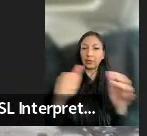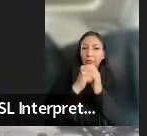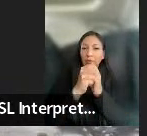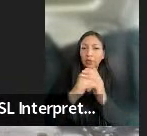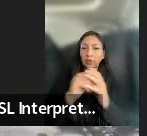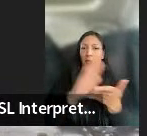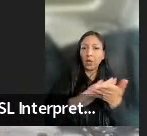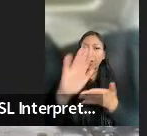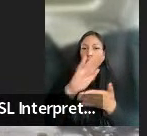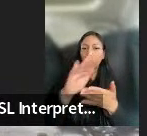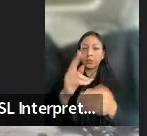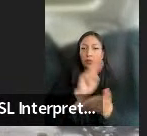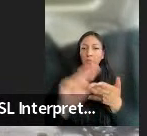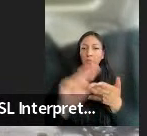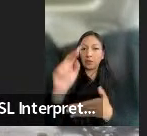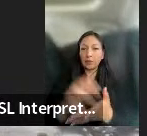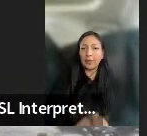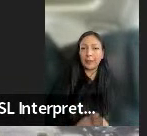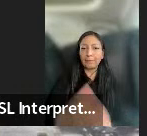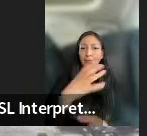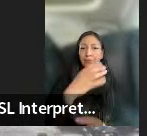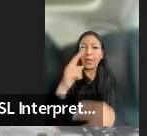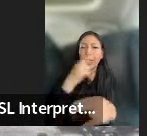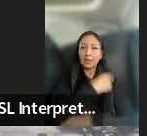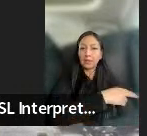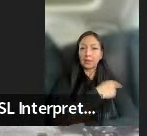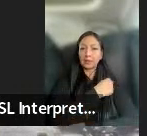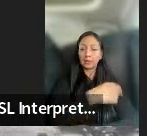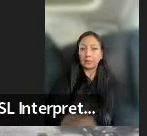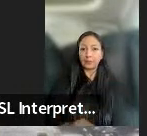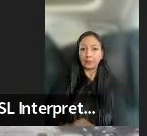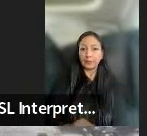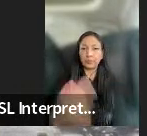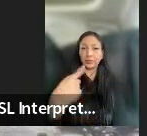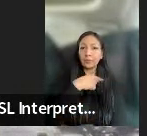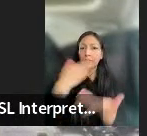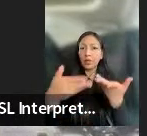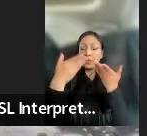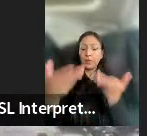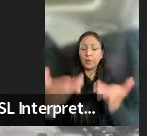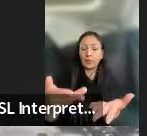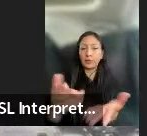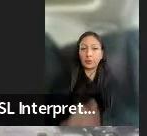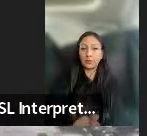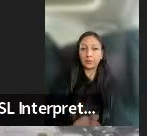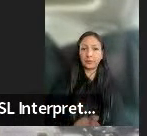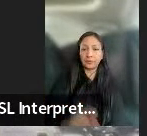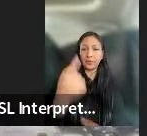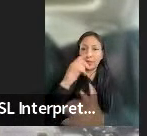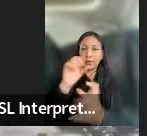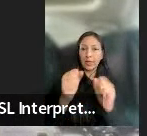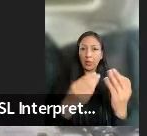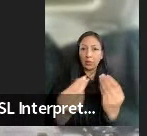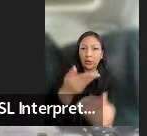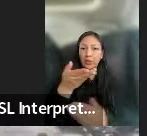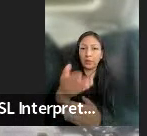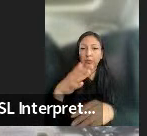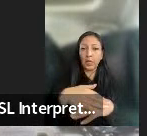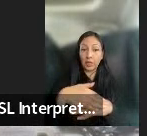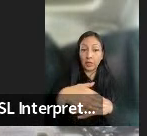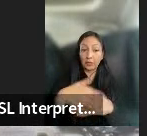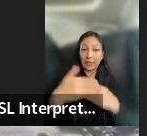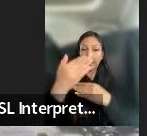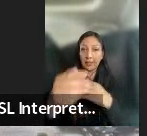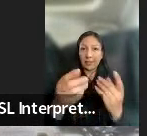colleges, universities, and hospitals. Our proposal is to resolve this on the next